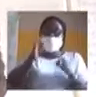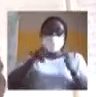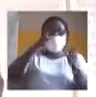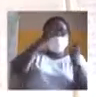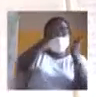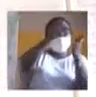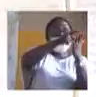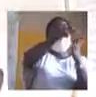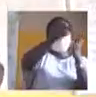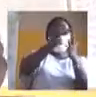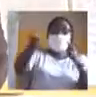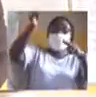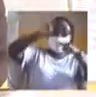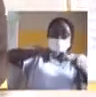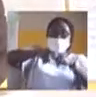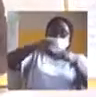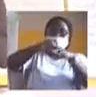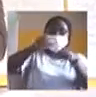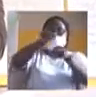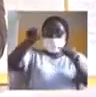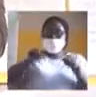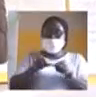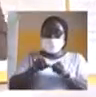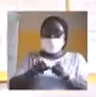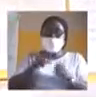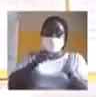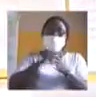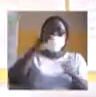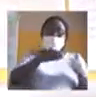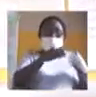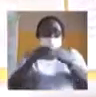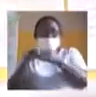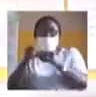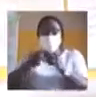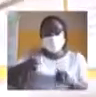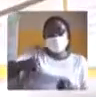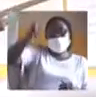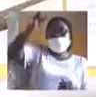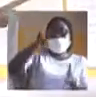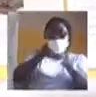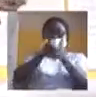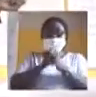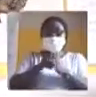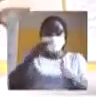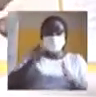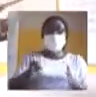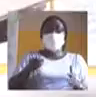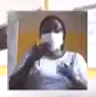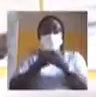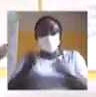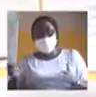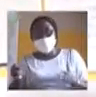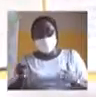of commodities and vice versa. Then we go to the fourth one, which is a period of a